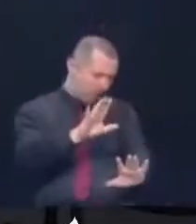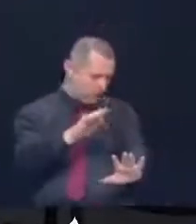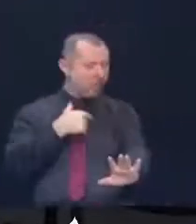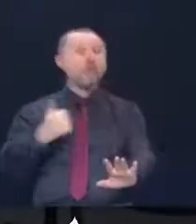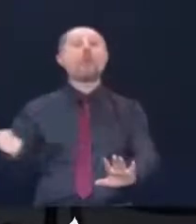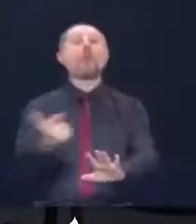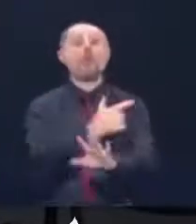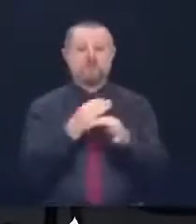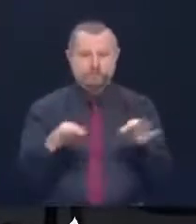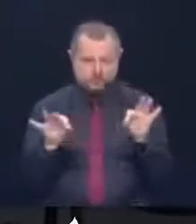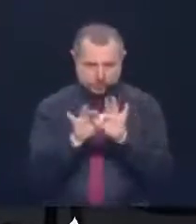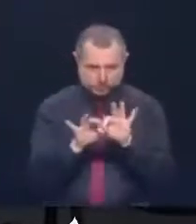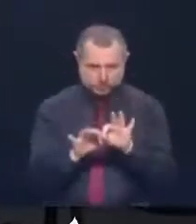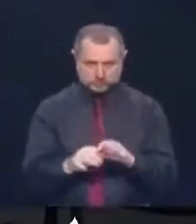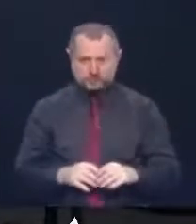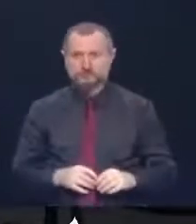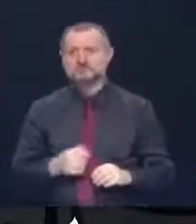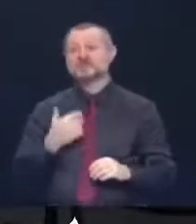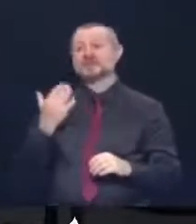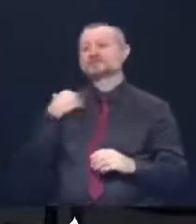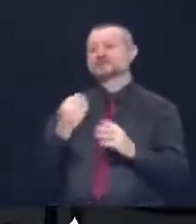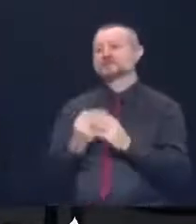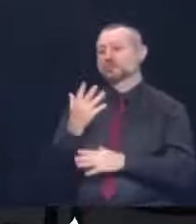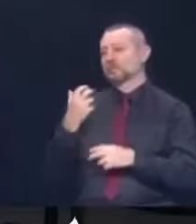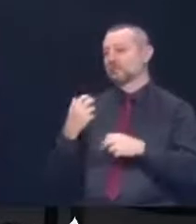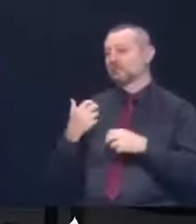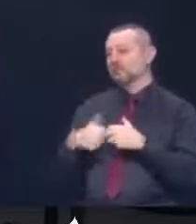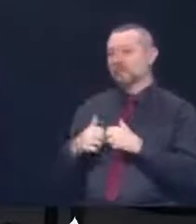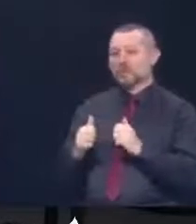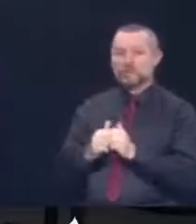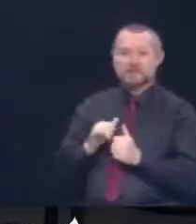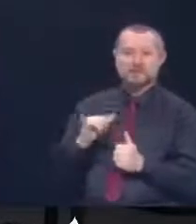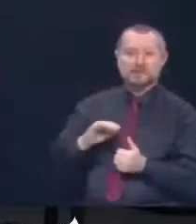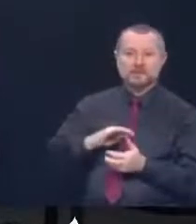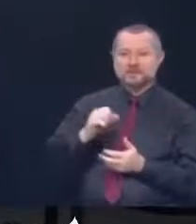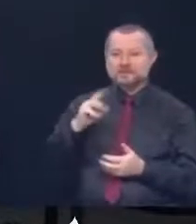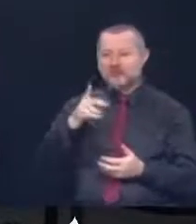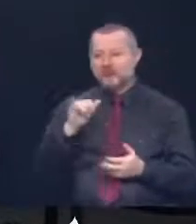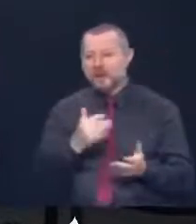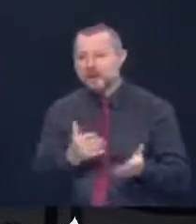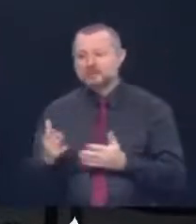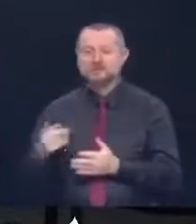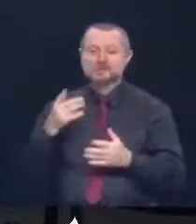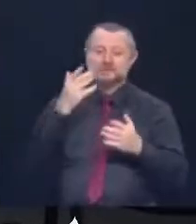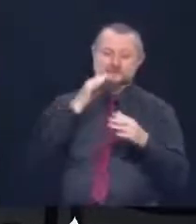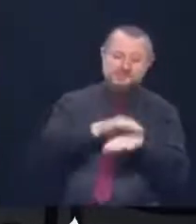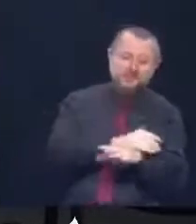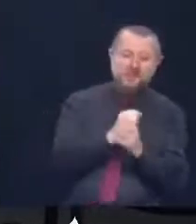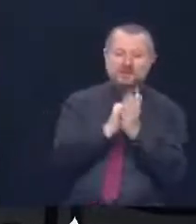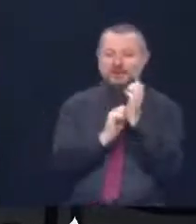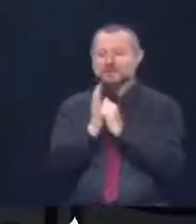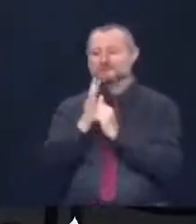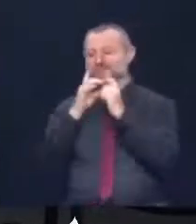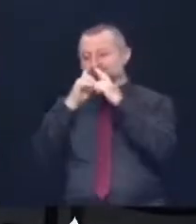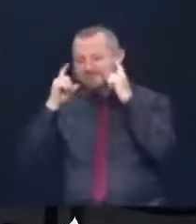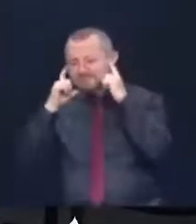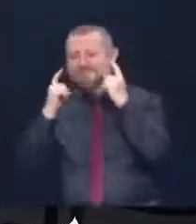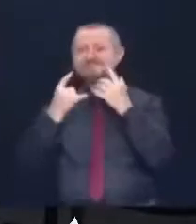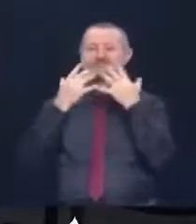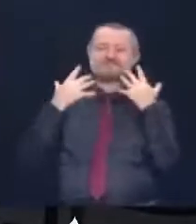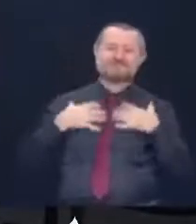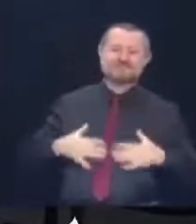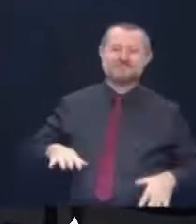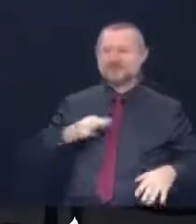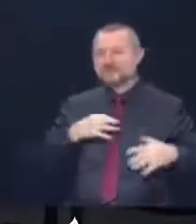problems with supplies and staffing, and you talked a lot about nurses from other places.